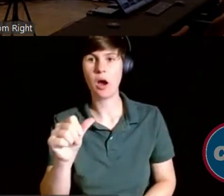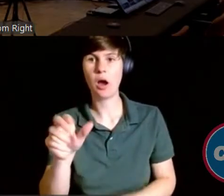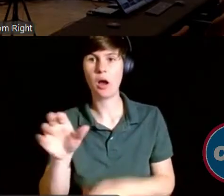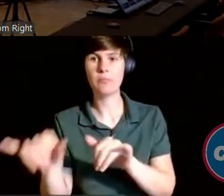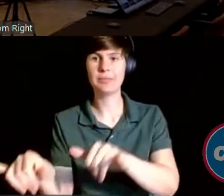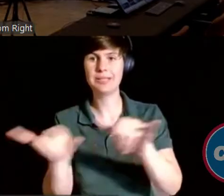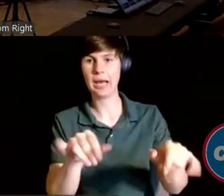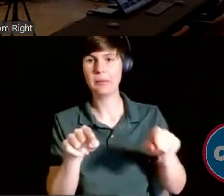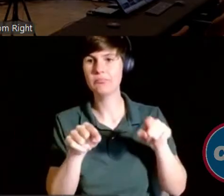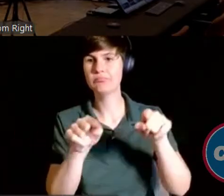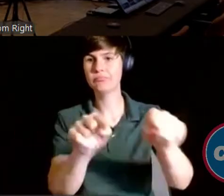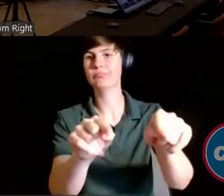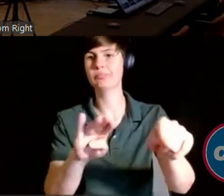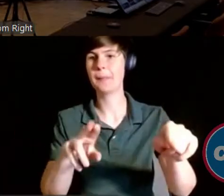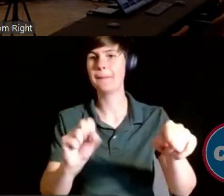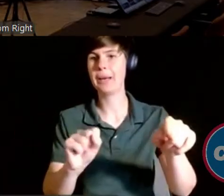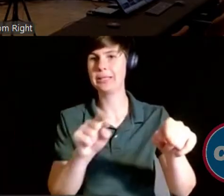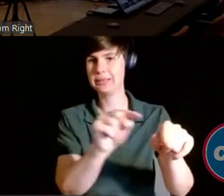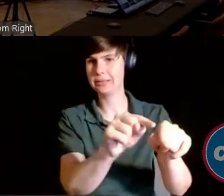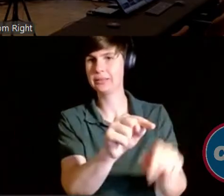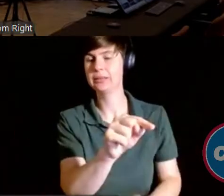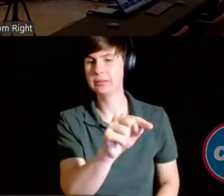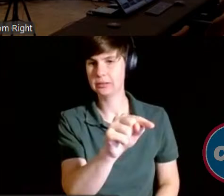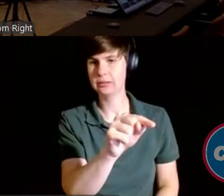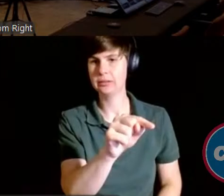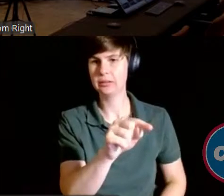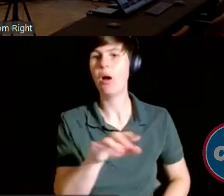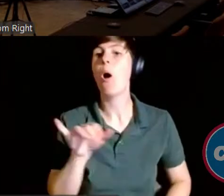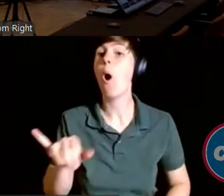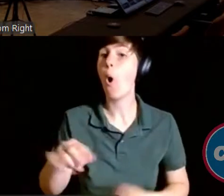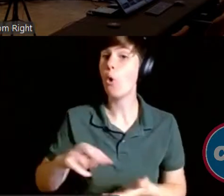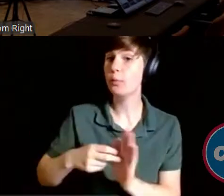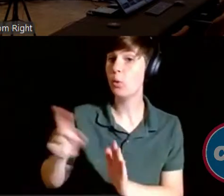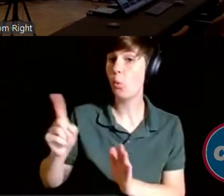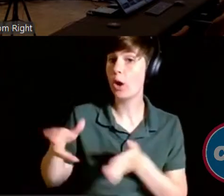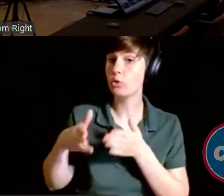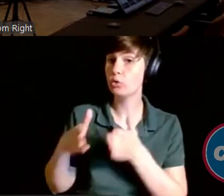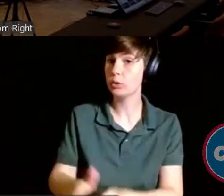parallel bus routes as well, so that if someone within streets, buses.